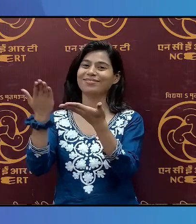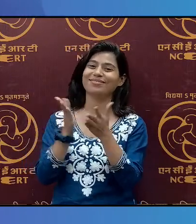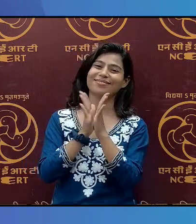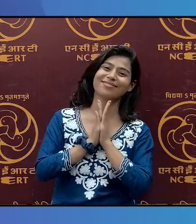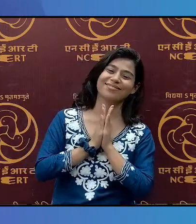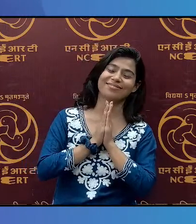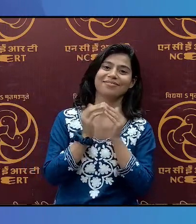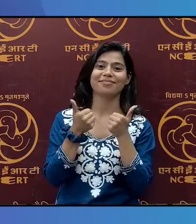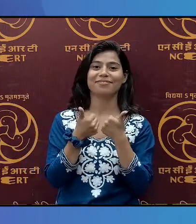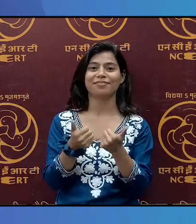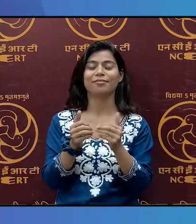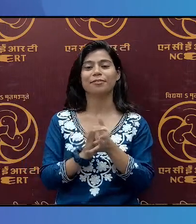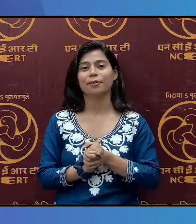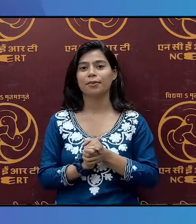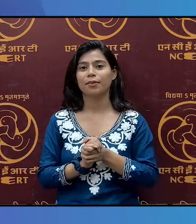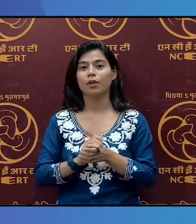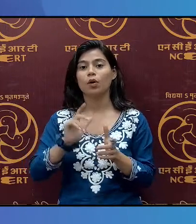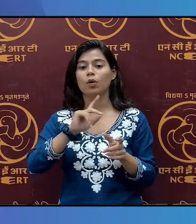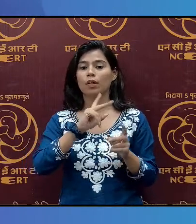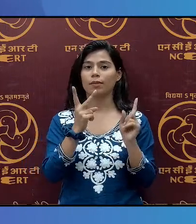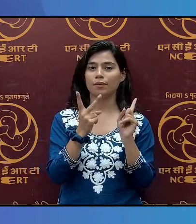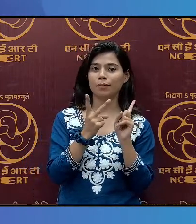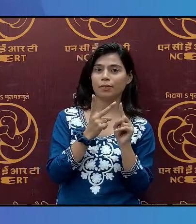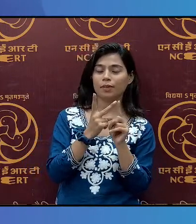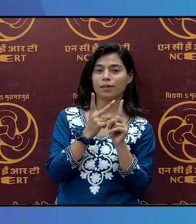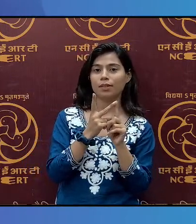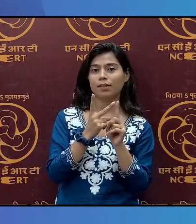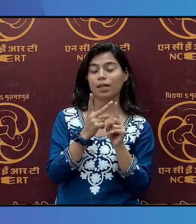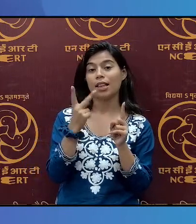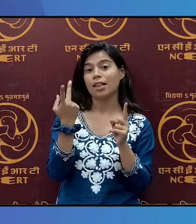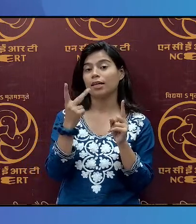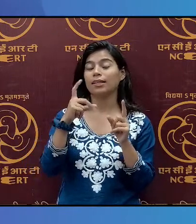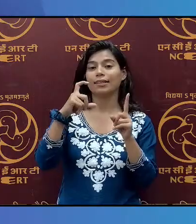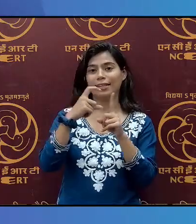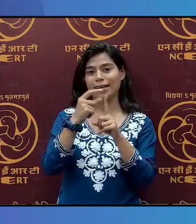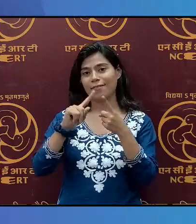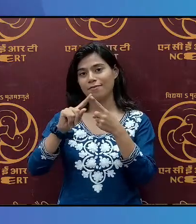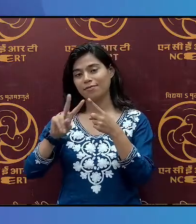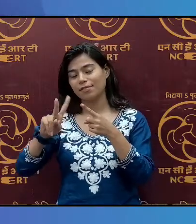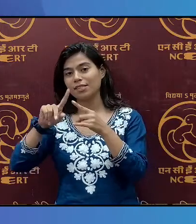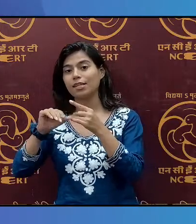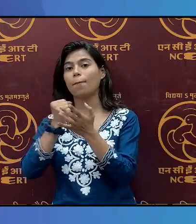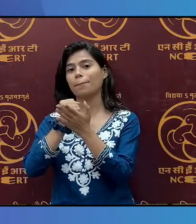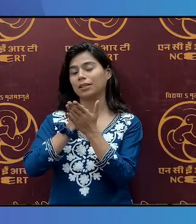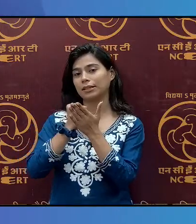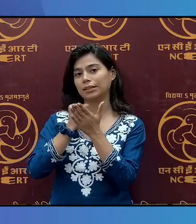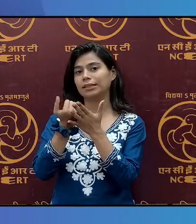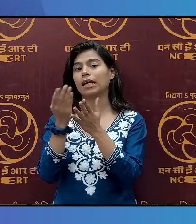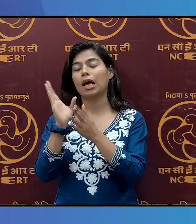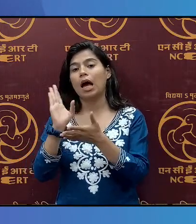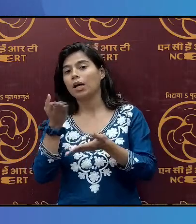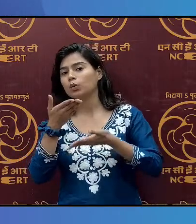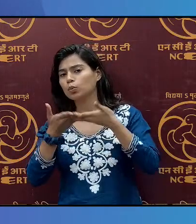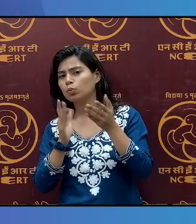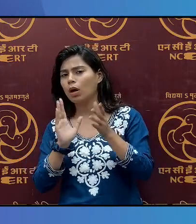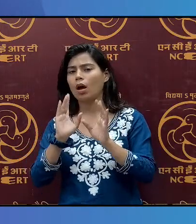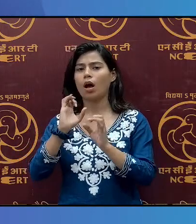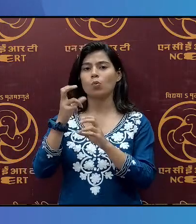Namaste. We also want to welcome you Mr. Davis KC, practicing counselor. Sir, namaskar,